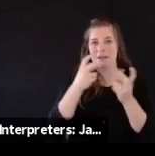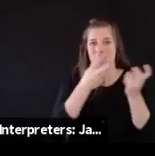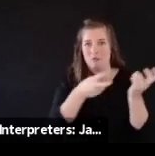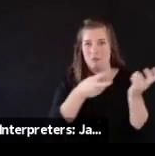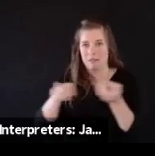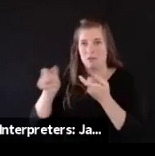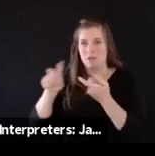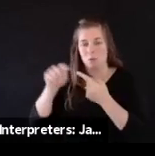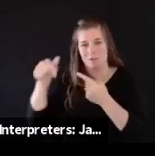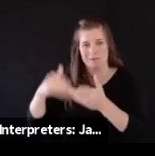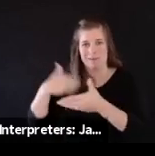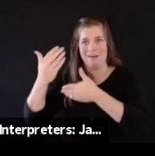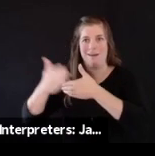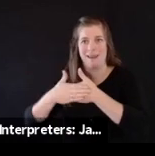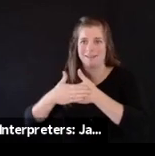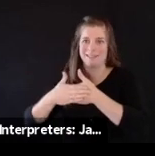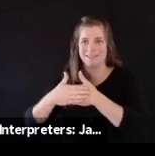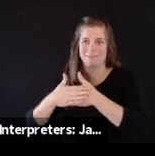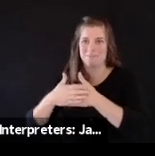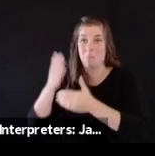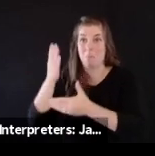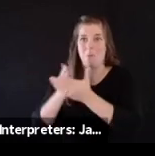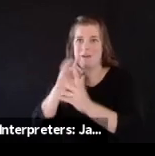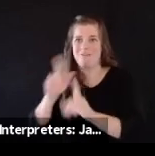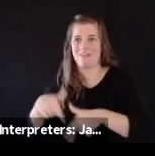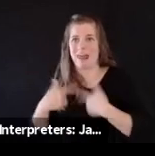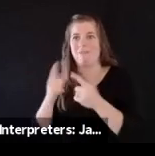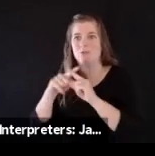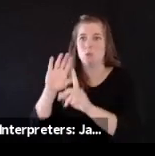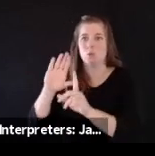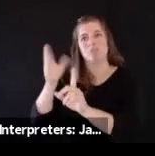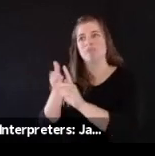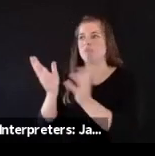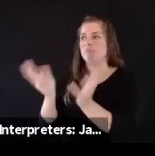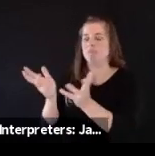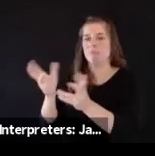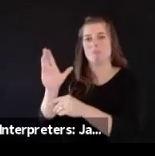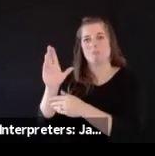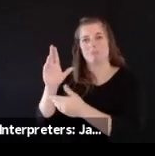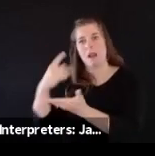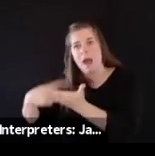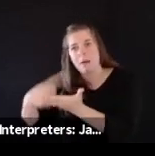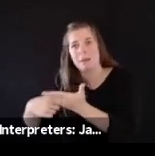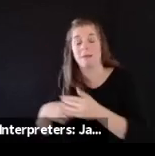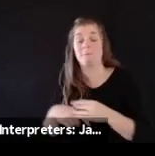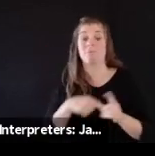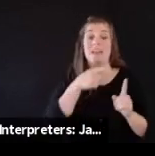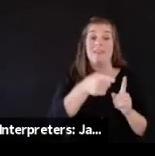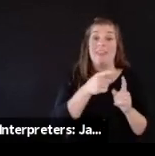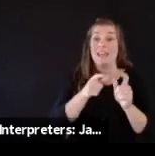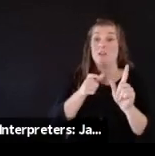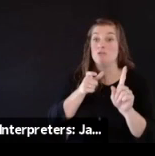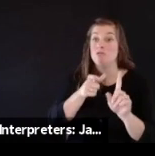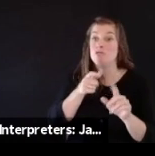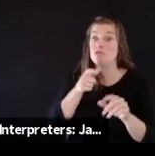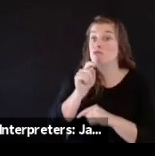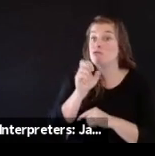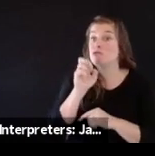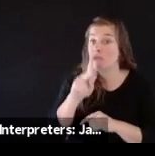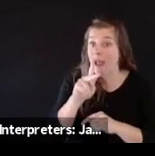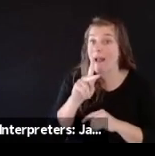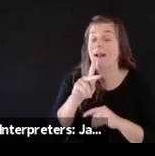this next chapter. So participants track and discuss a bill, call and write their legislators,